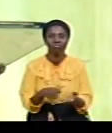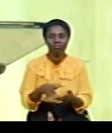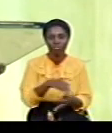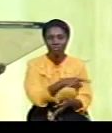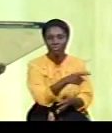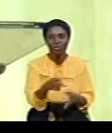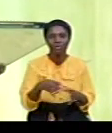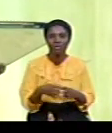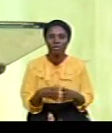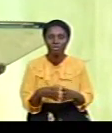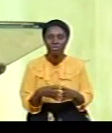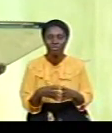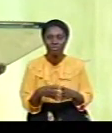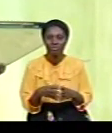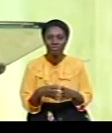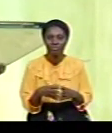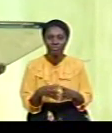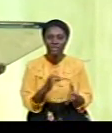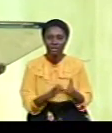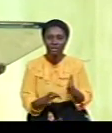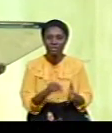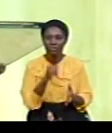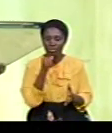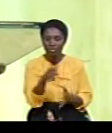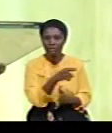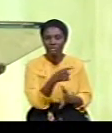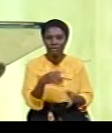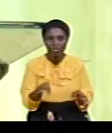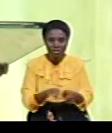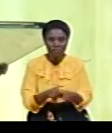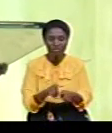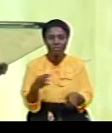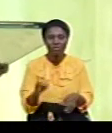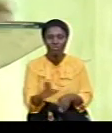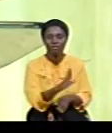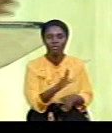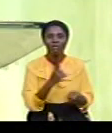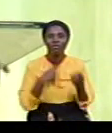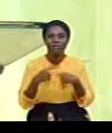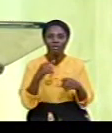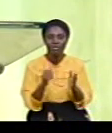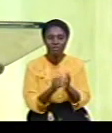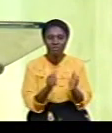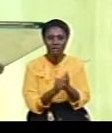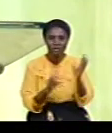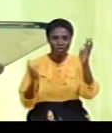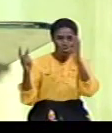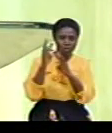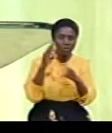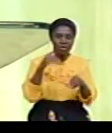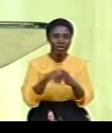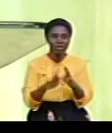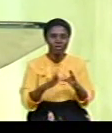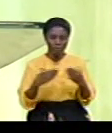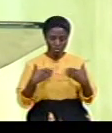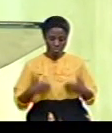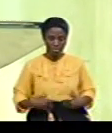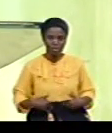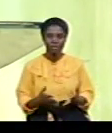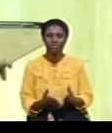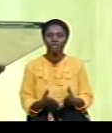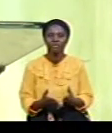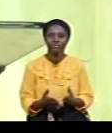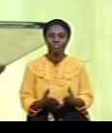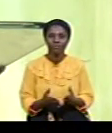Come not they even of your lust that were in your members? Now, when it talk about